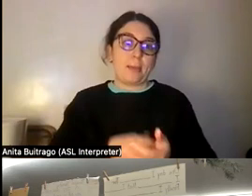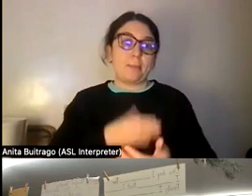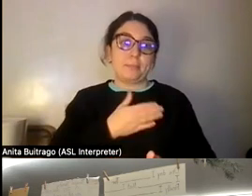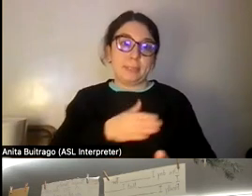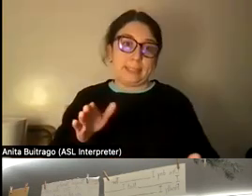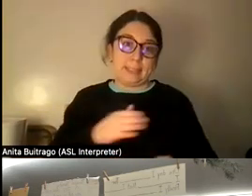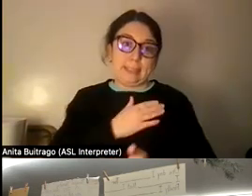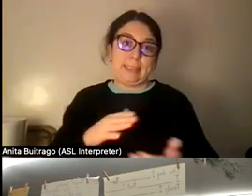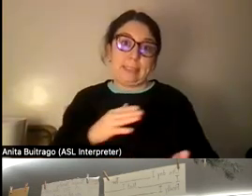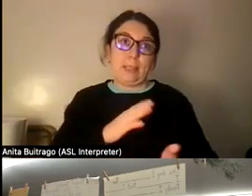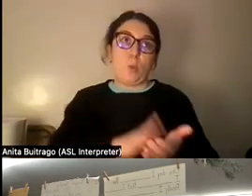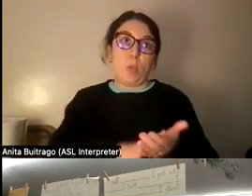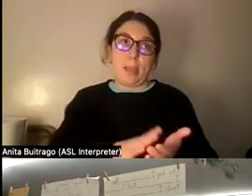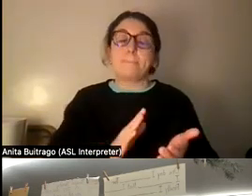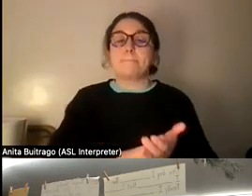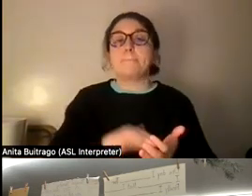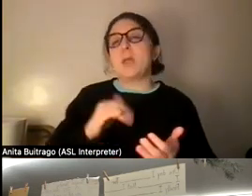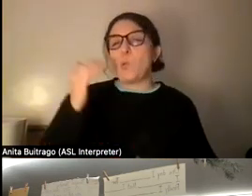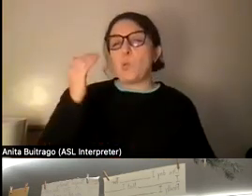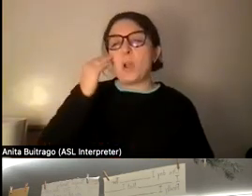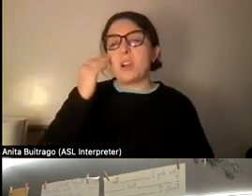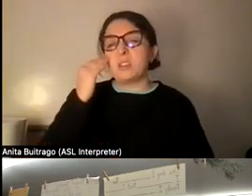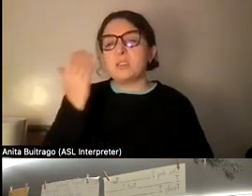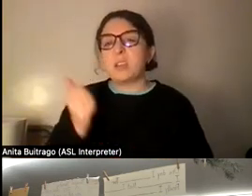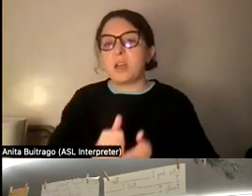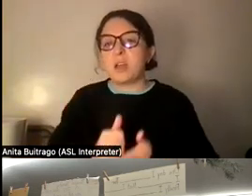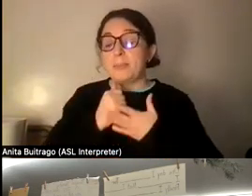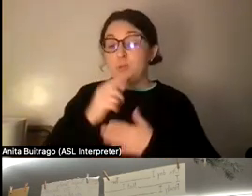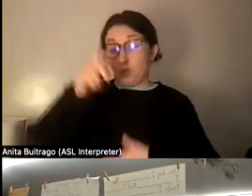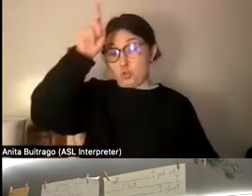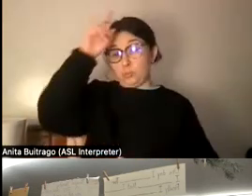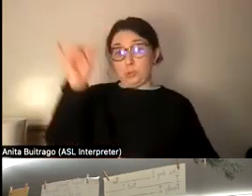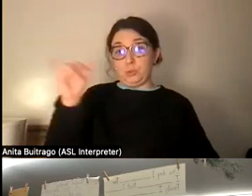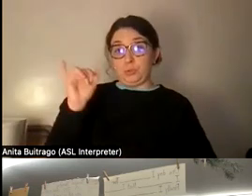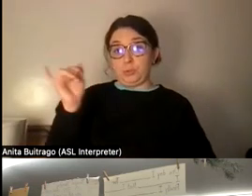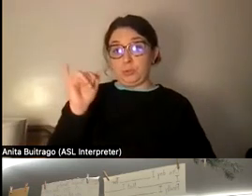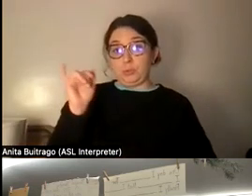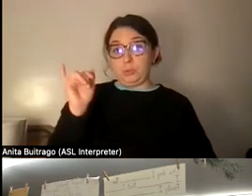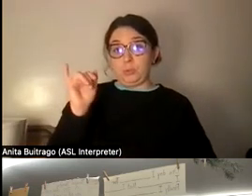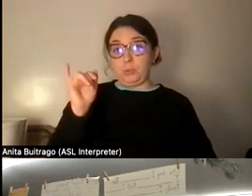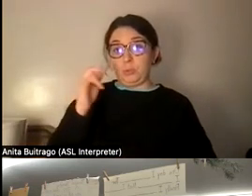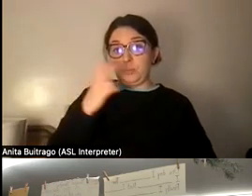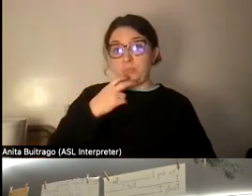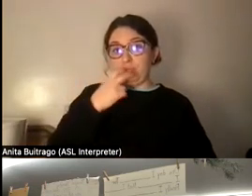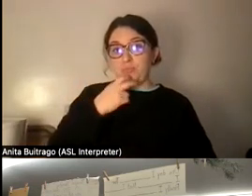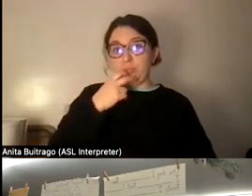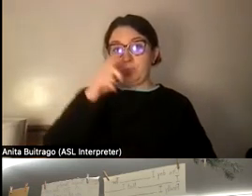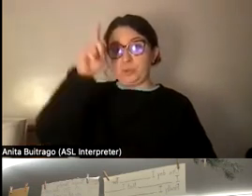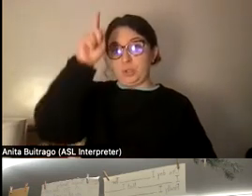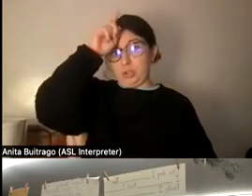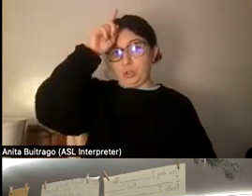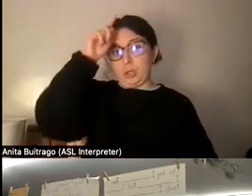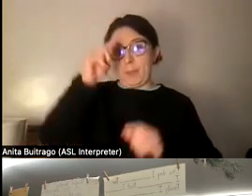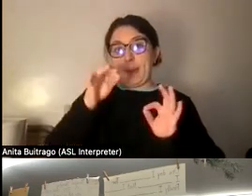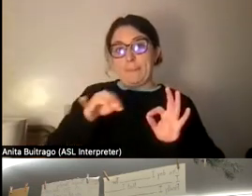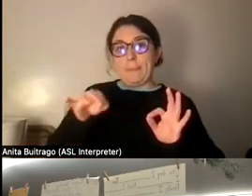rhythm, that's an awareness that when, especially in German, if I then go, oh, ich gehe in die Schule, that they hear, oh, ich